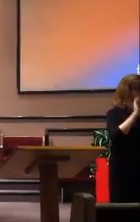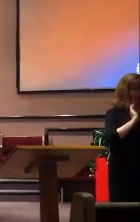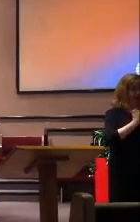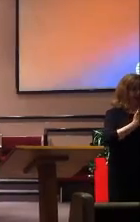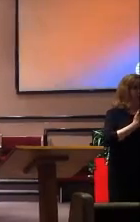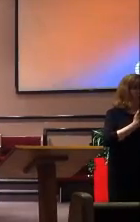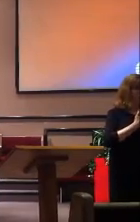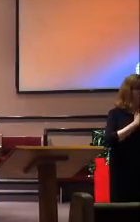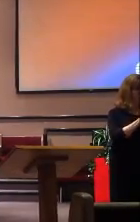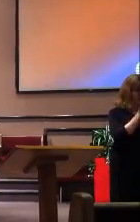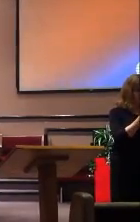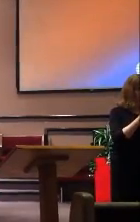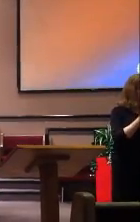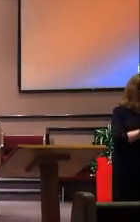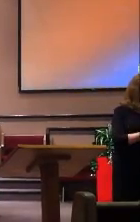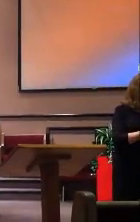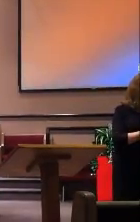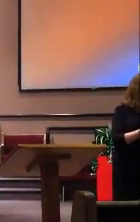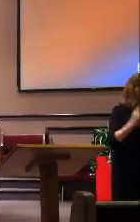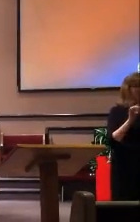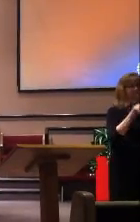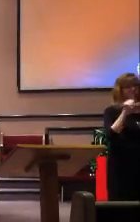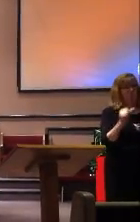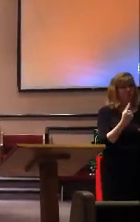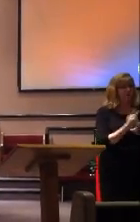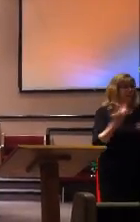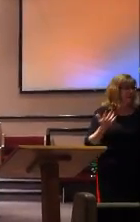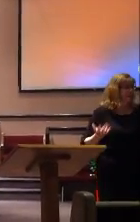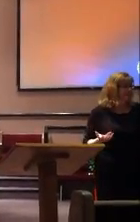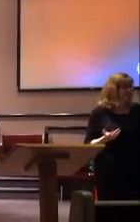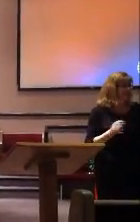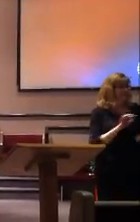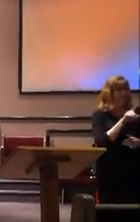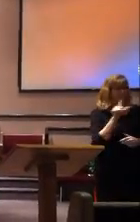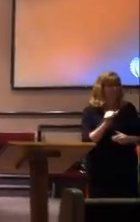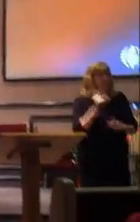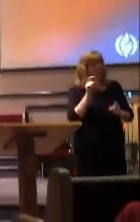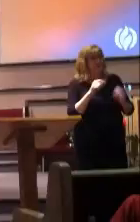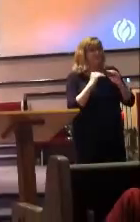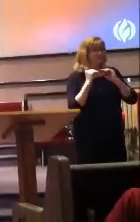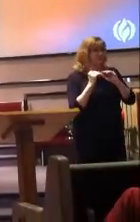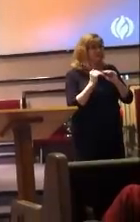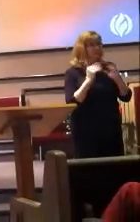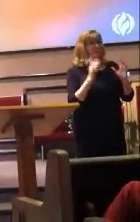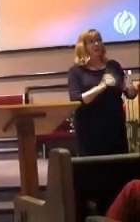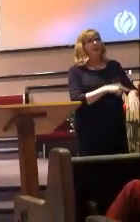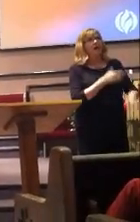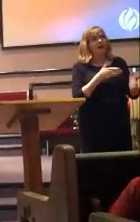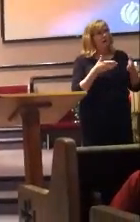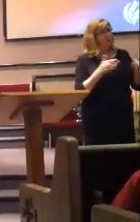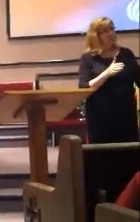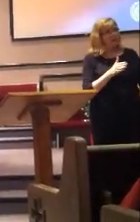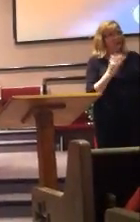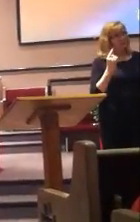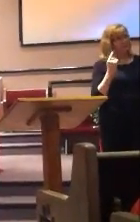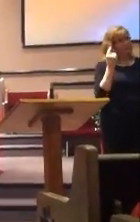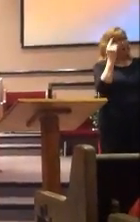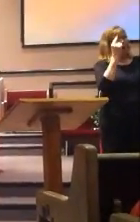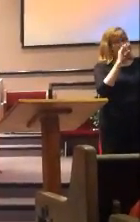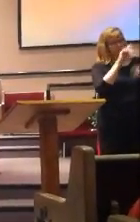Our issues? Certainly that's true in Florida, isn't it, my friend? Yes. Oh, we still got a long way to go in Florida. We